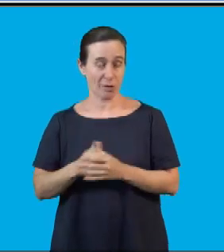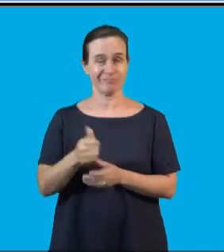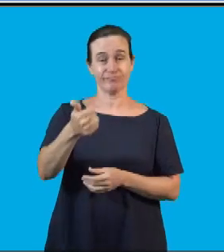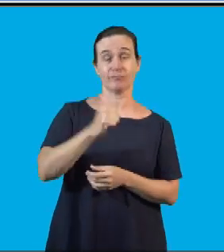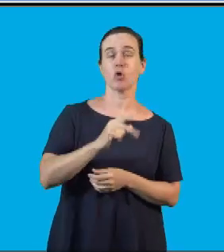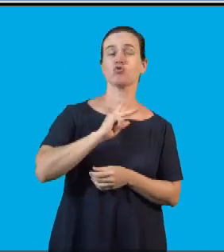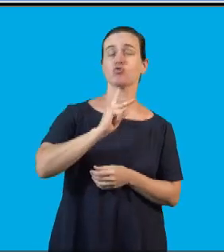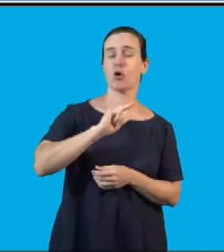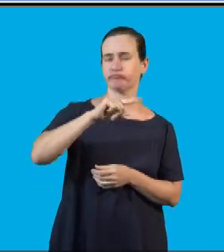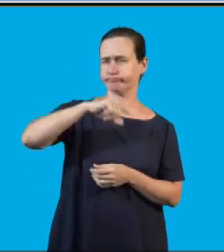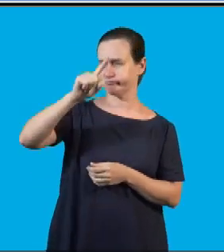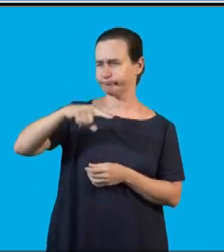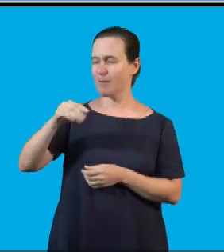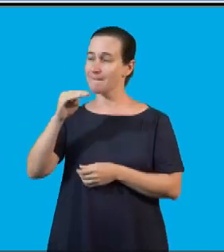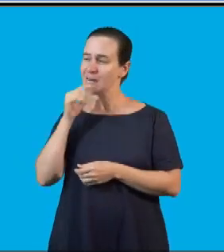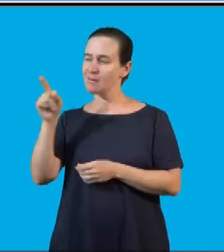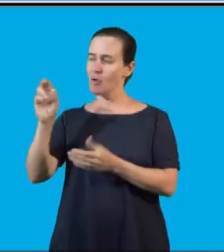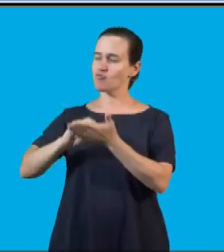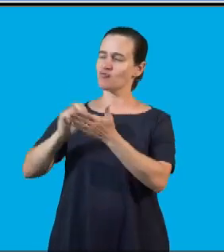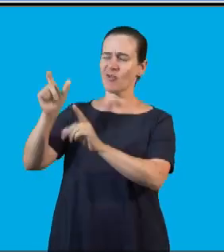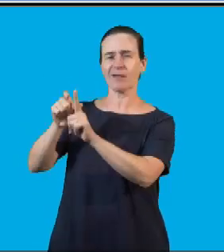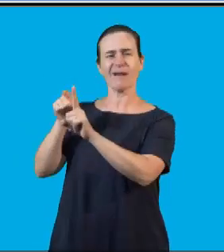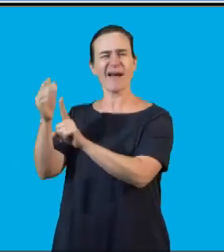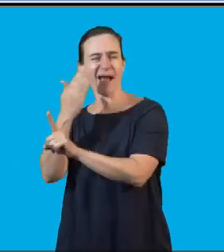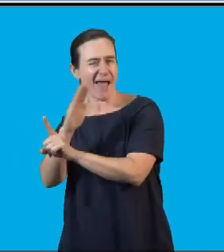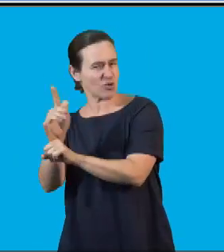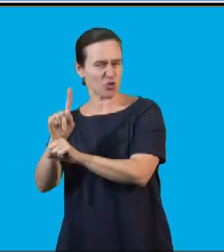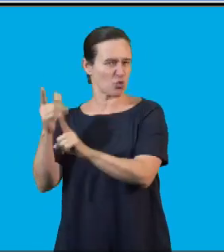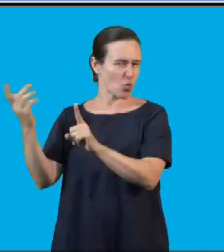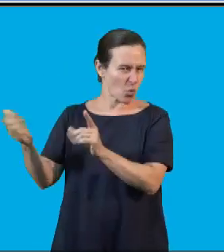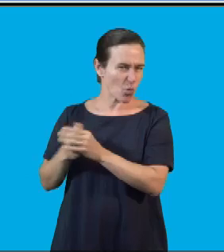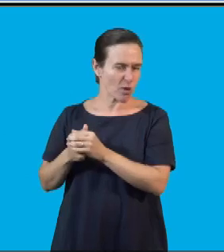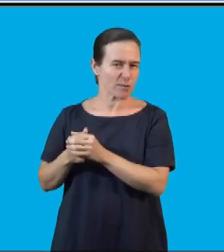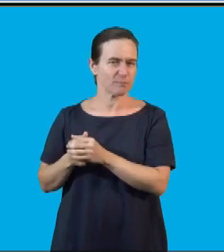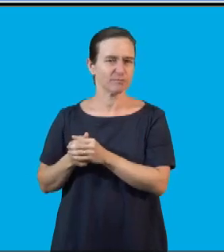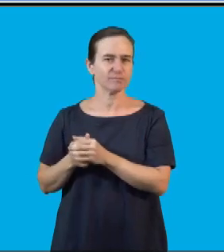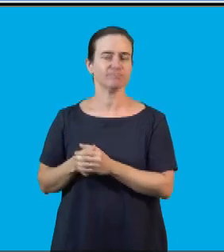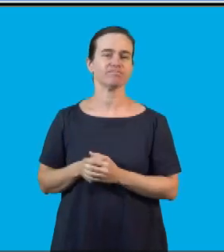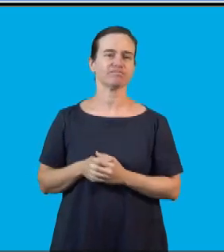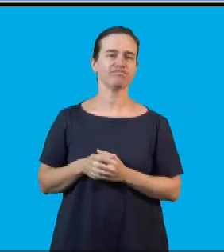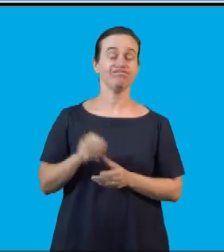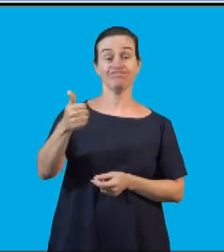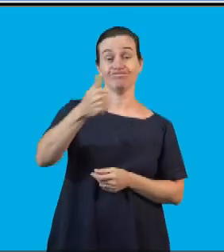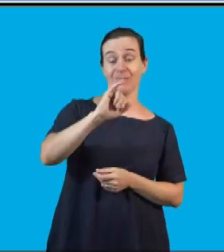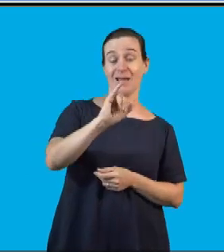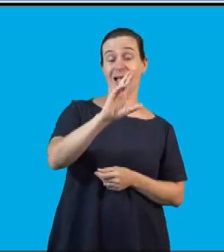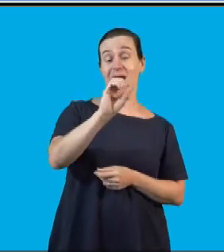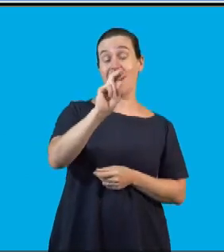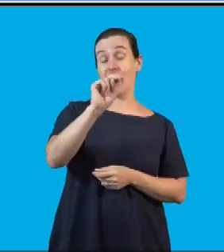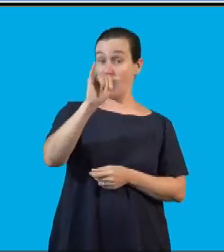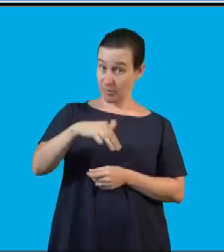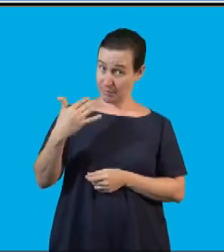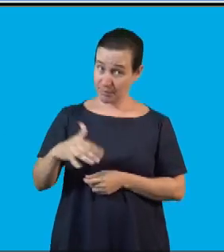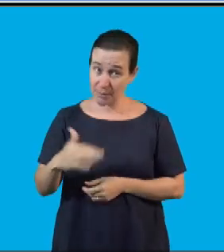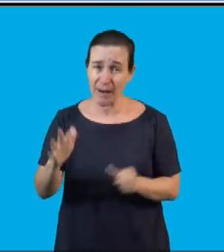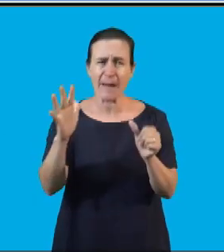The tone is the writer's attitude towards the subject, also shown through diction. Irony, of